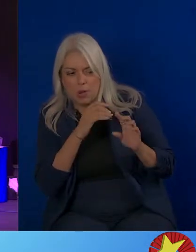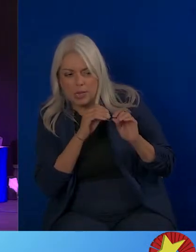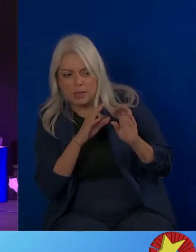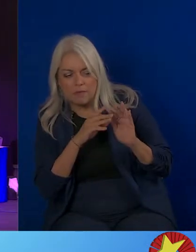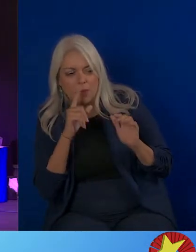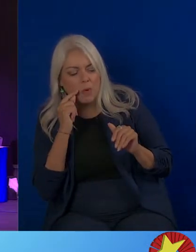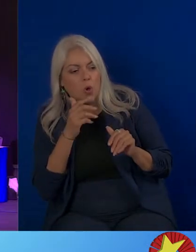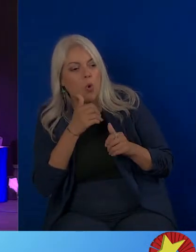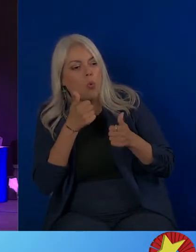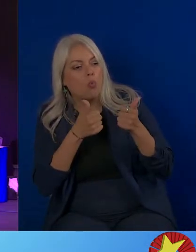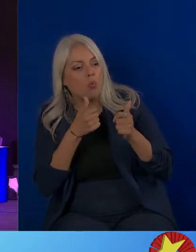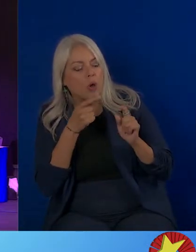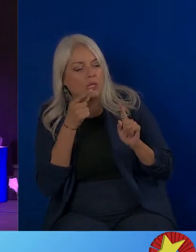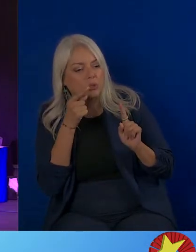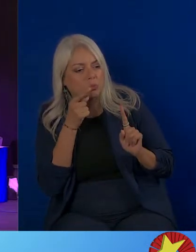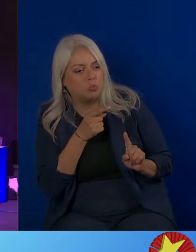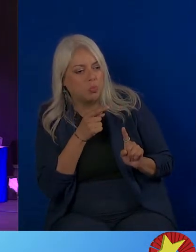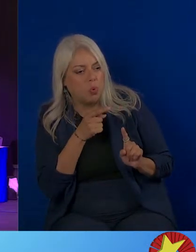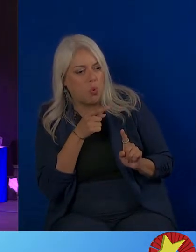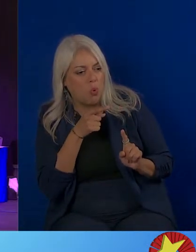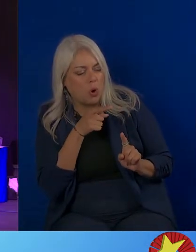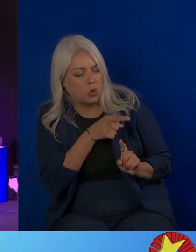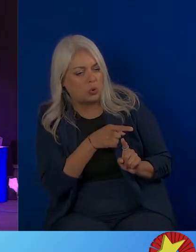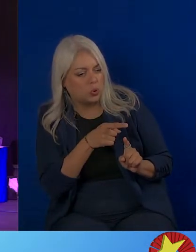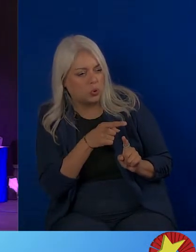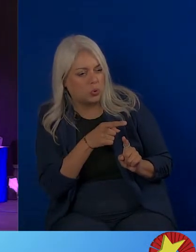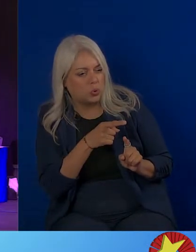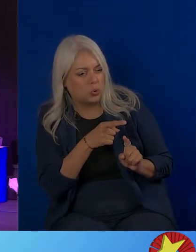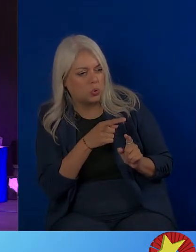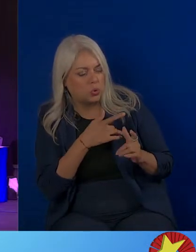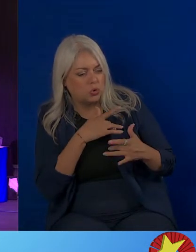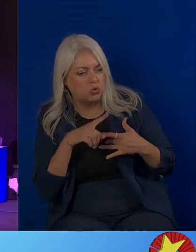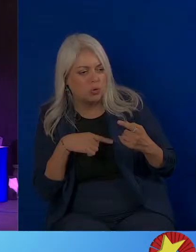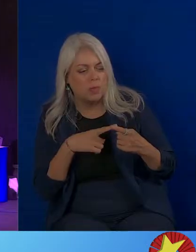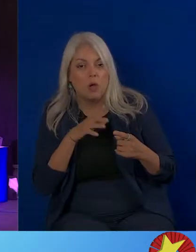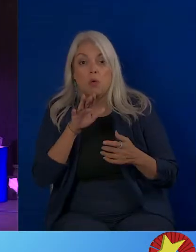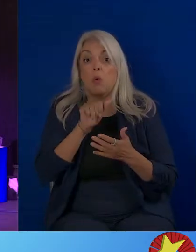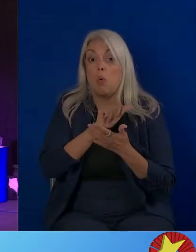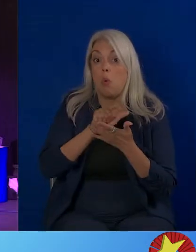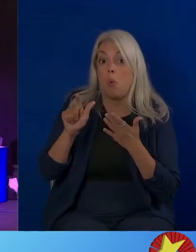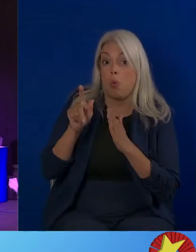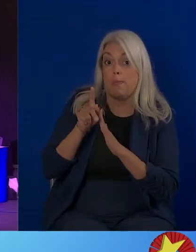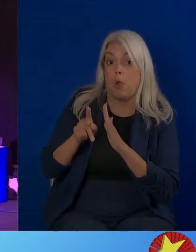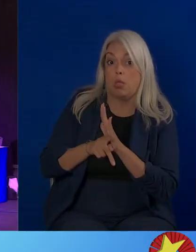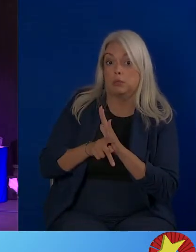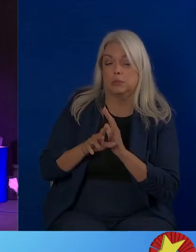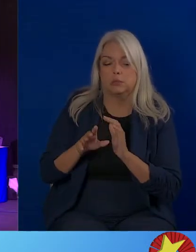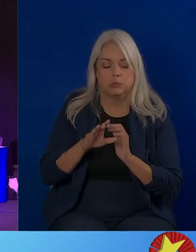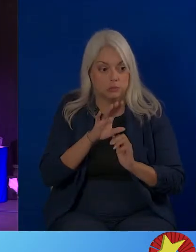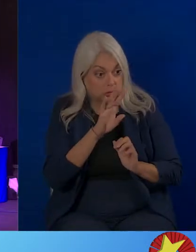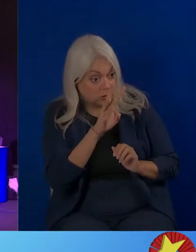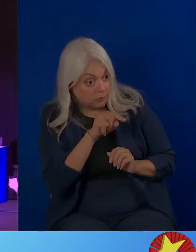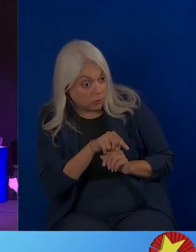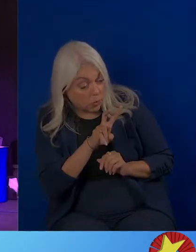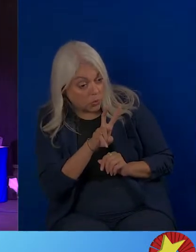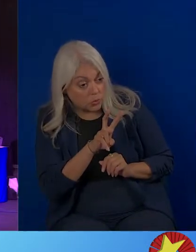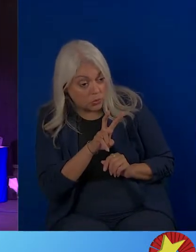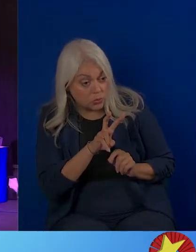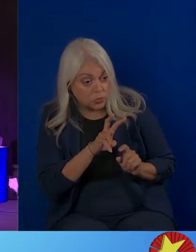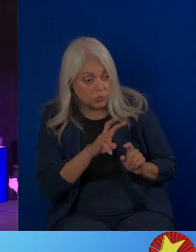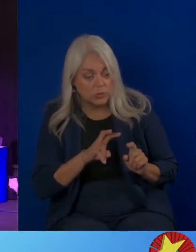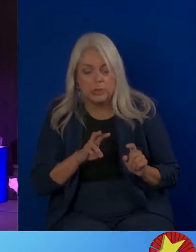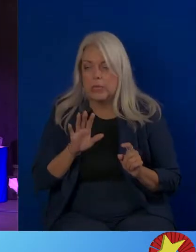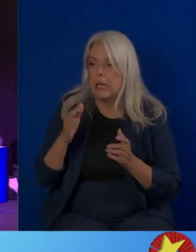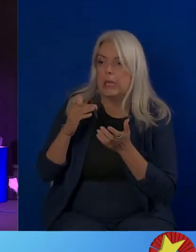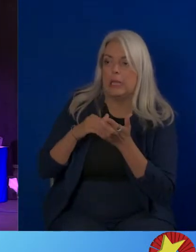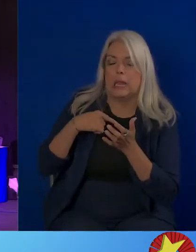which points are you specifically concerned about? All the policies. And 7.2? Well, I would have to look at this